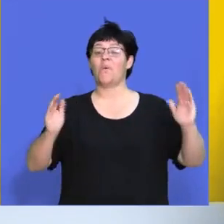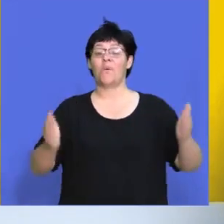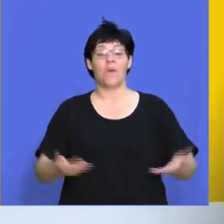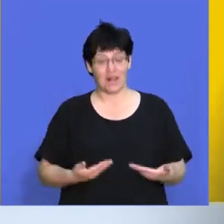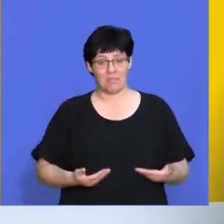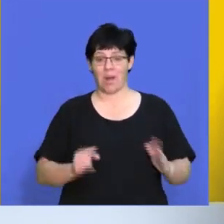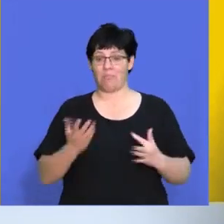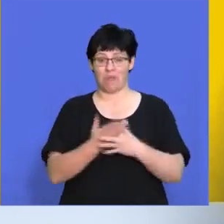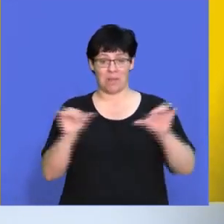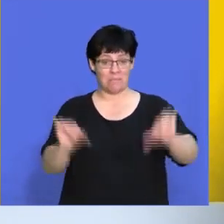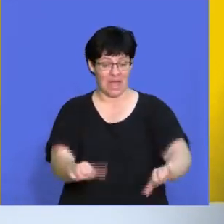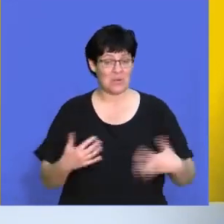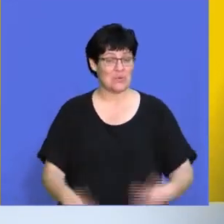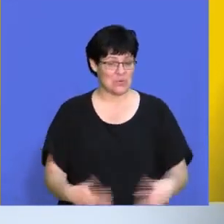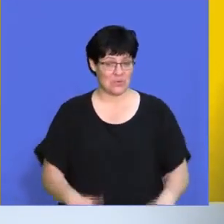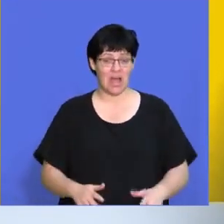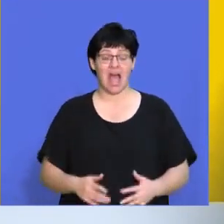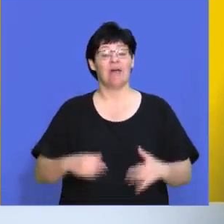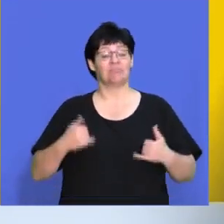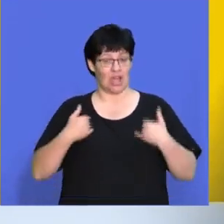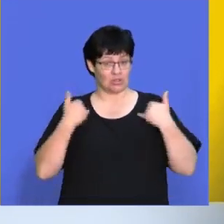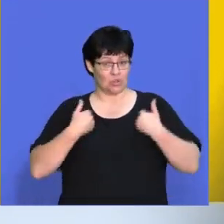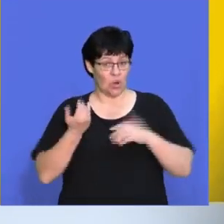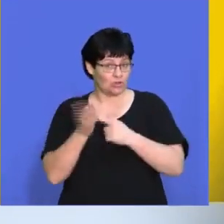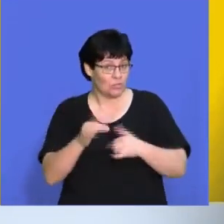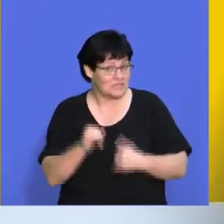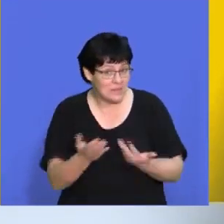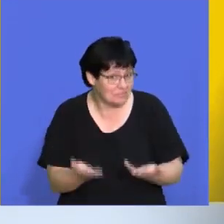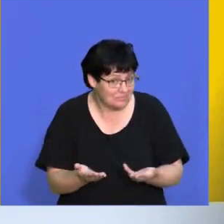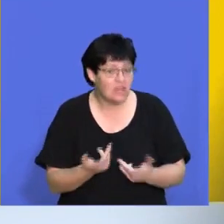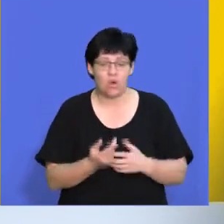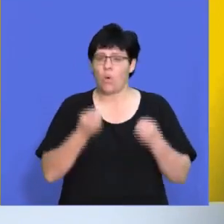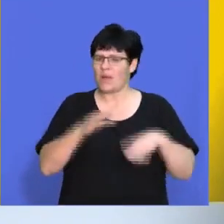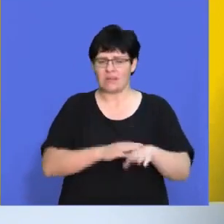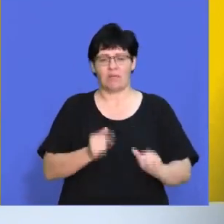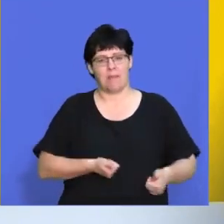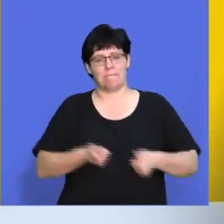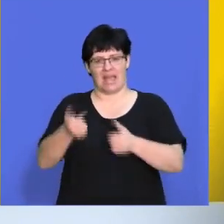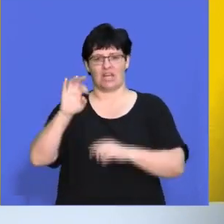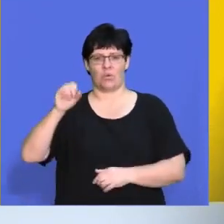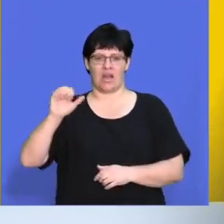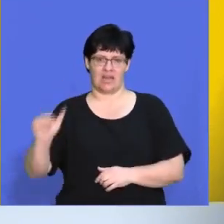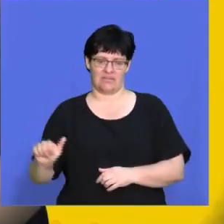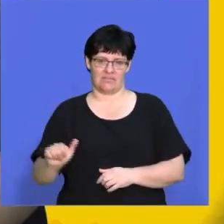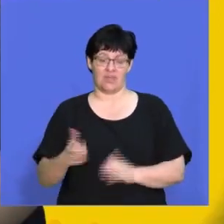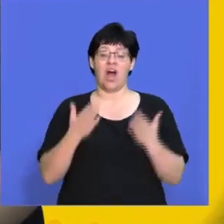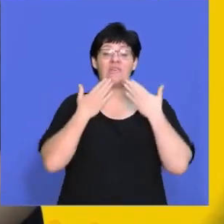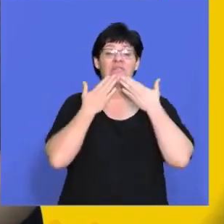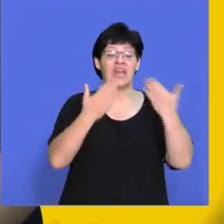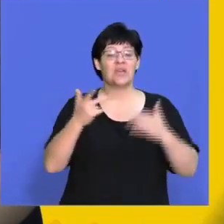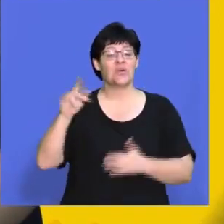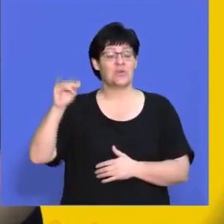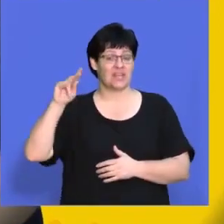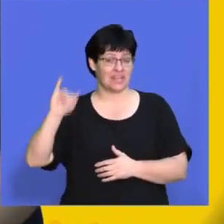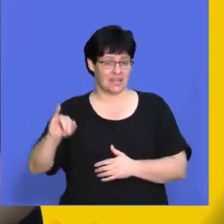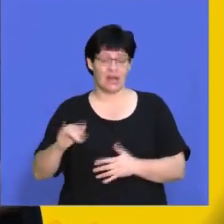Welcome back from the break, Matrix. I hope you're still enjoying the show. I'm not going to waste any more of your time. I'm going to take it straight back to Nicola. Thank you so much,